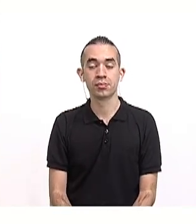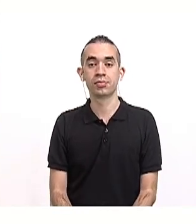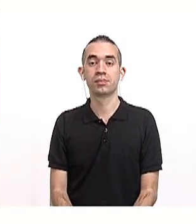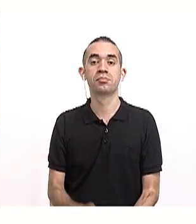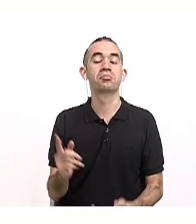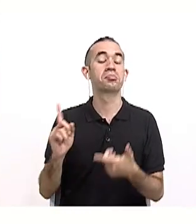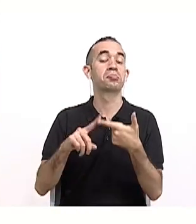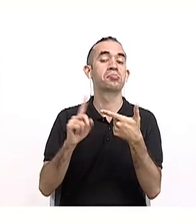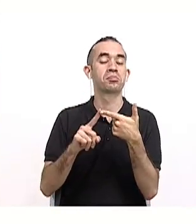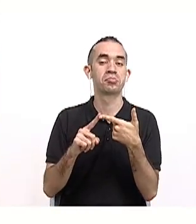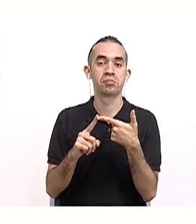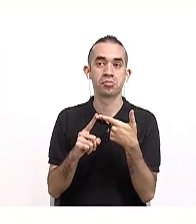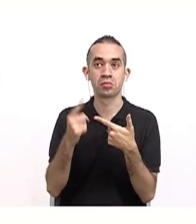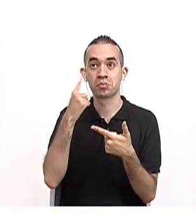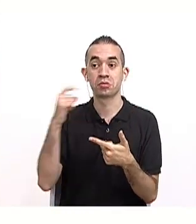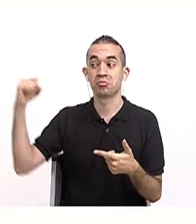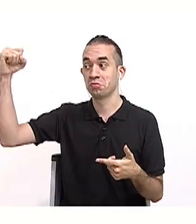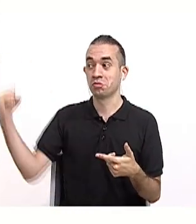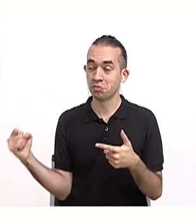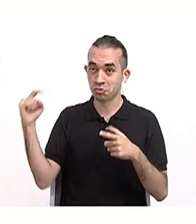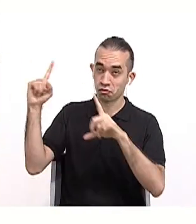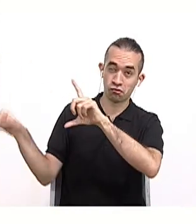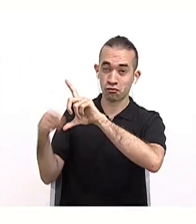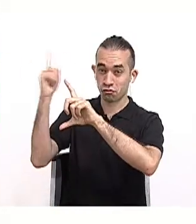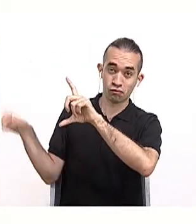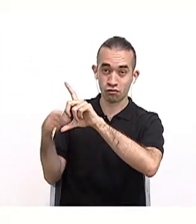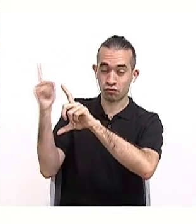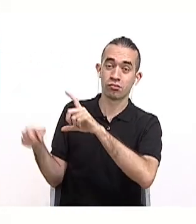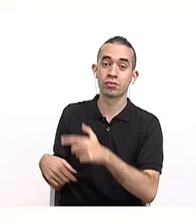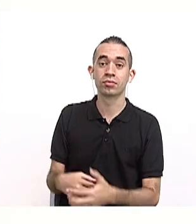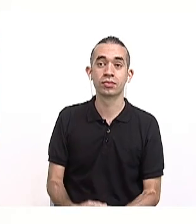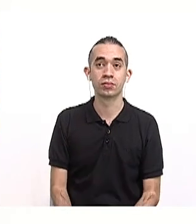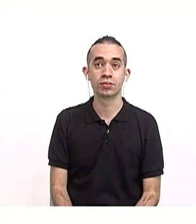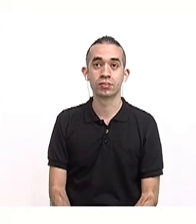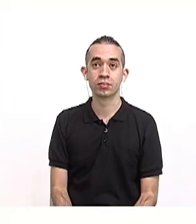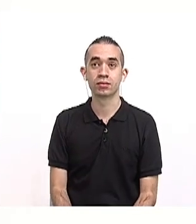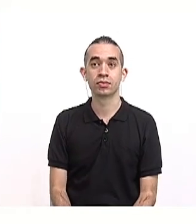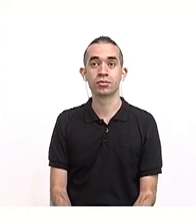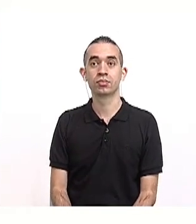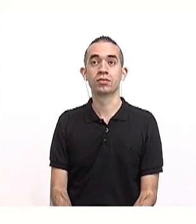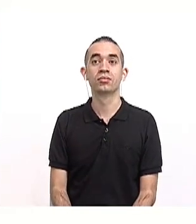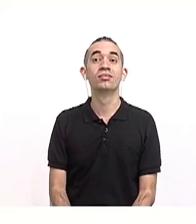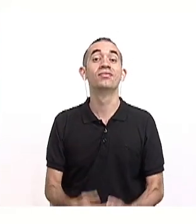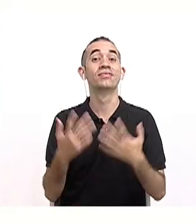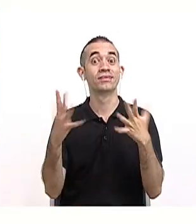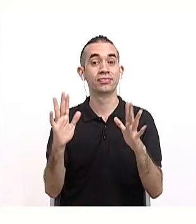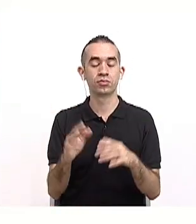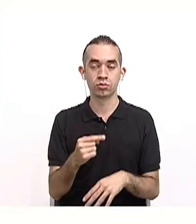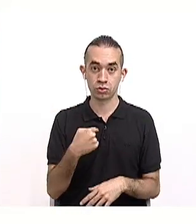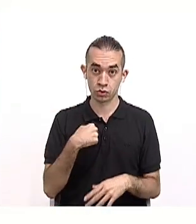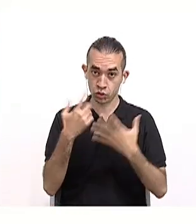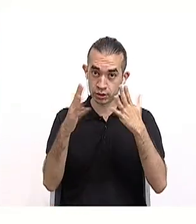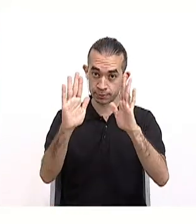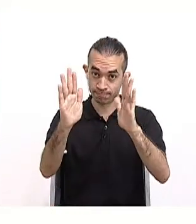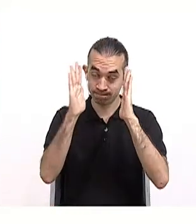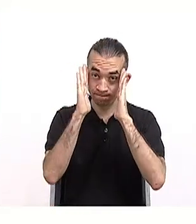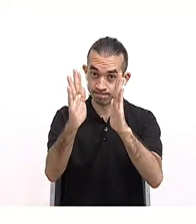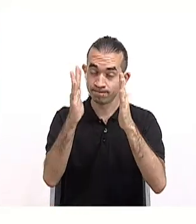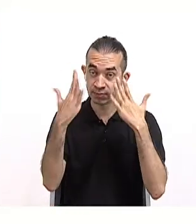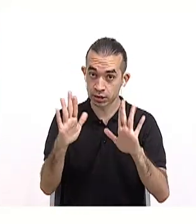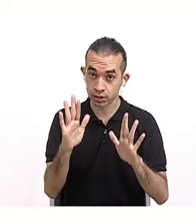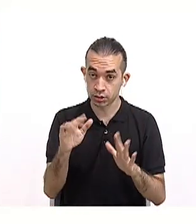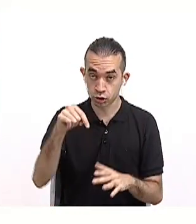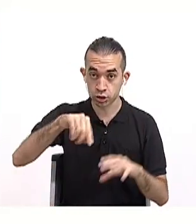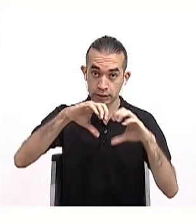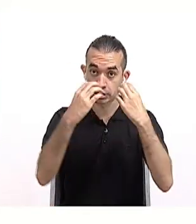The next one. Let's see the next one. Let's spin the wheel, it's spinning, and did I pay attention in